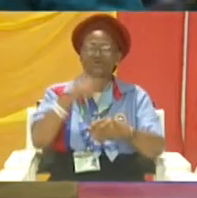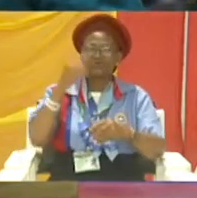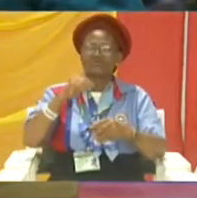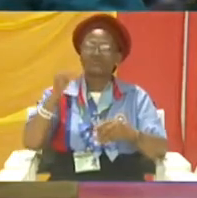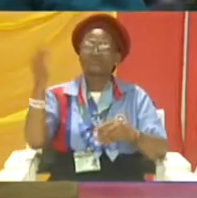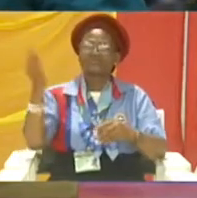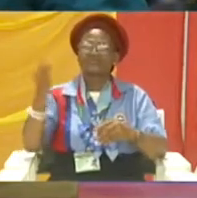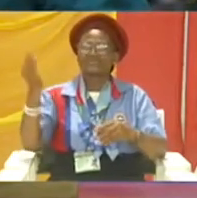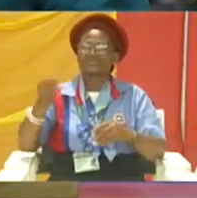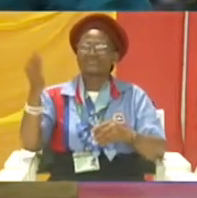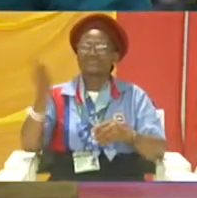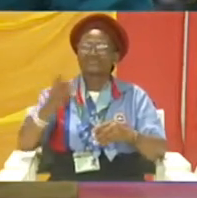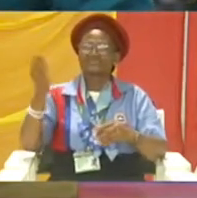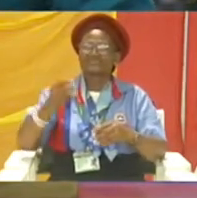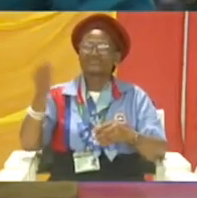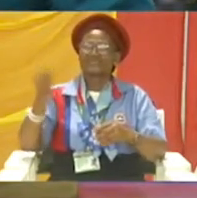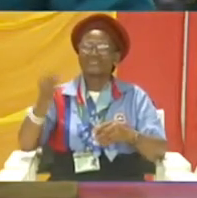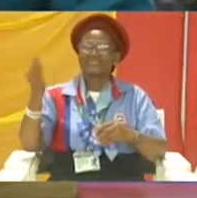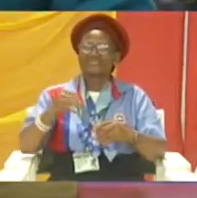beginning.